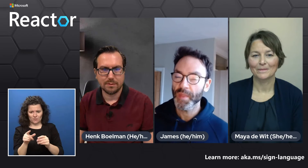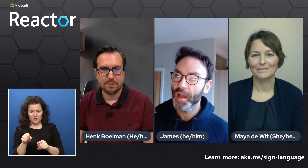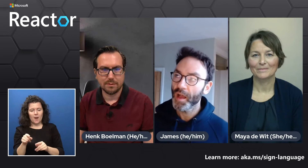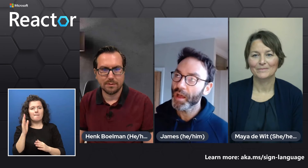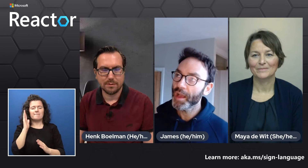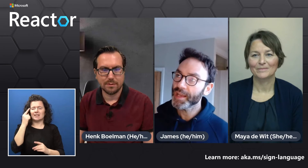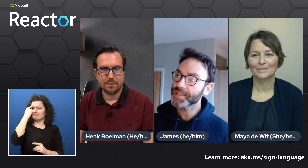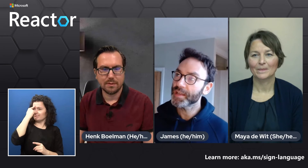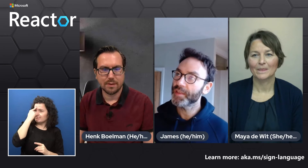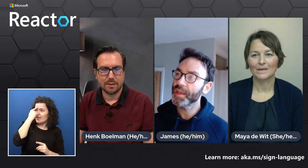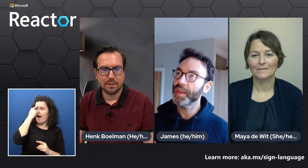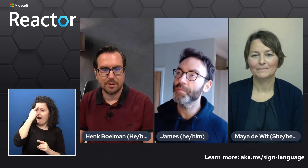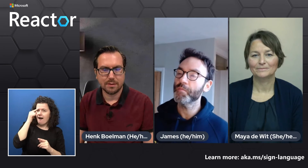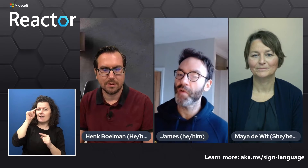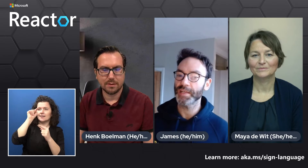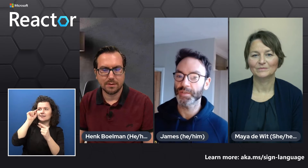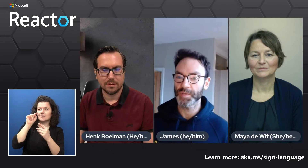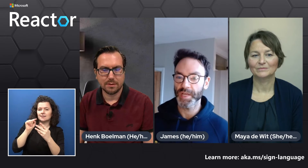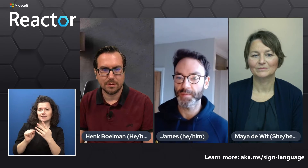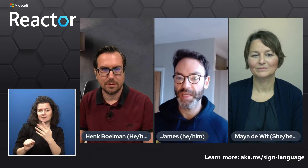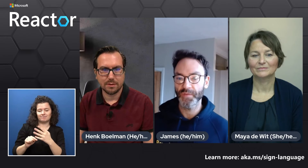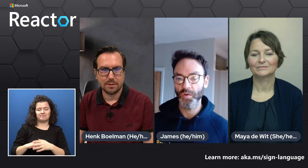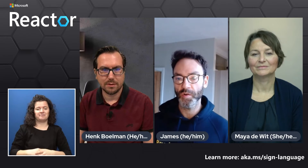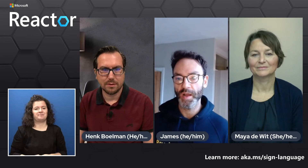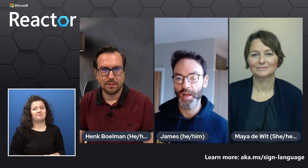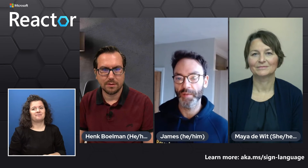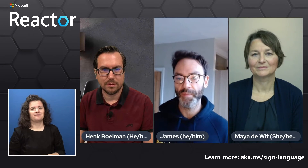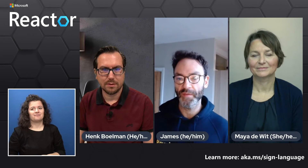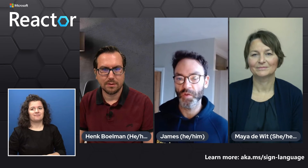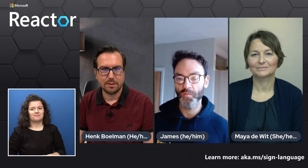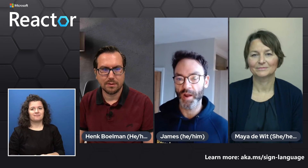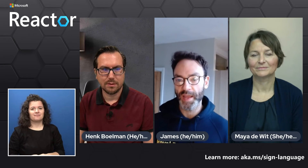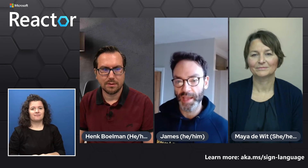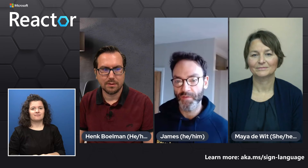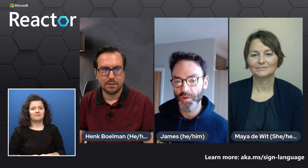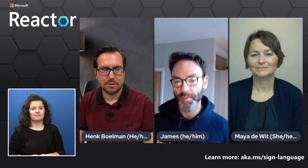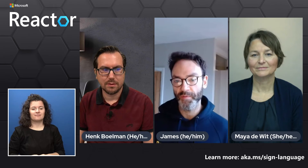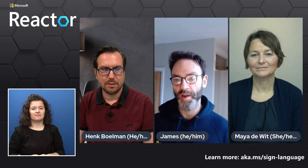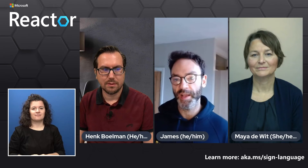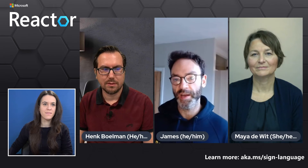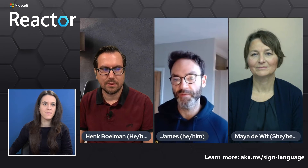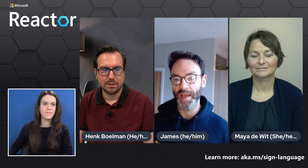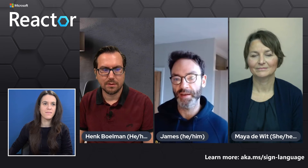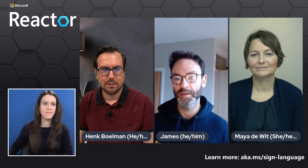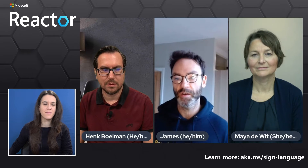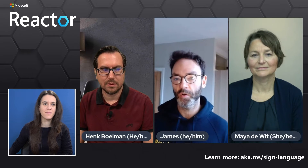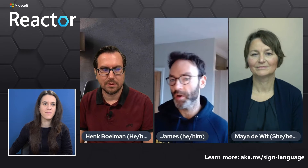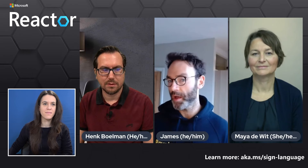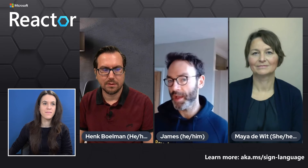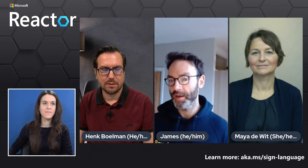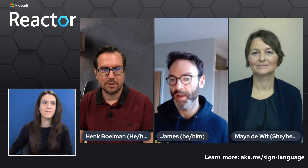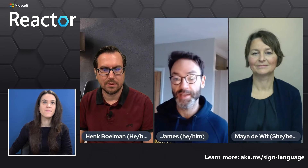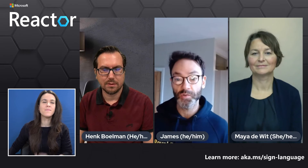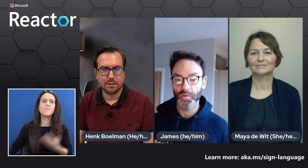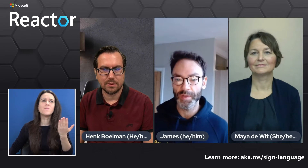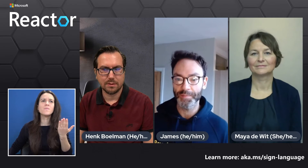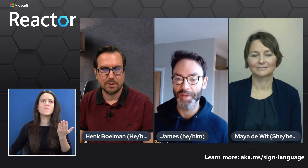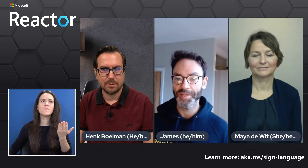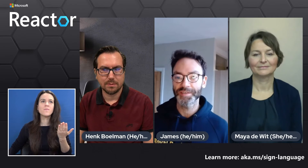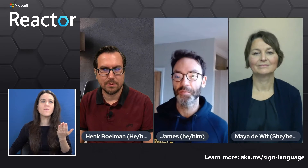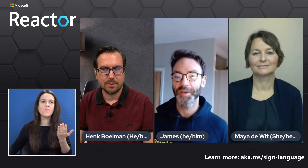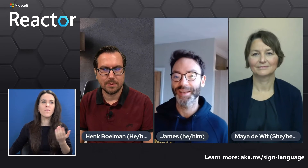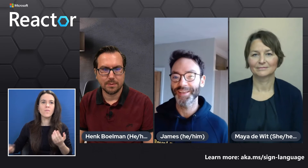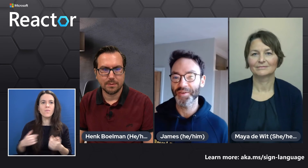So I guess thinking in practical terms, if you're going to be running an event online, I guess, or